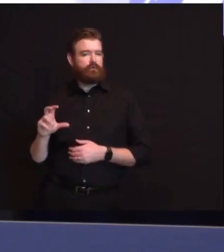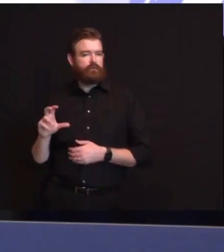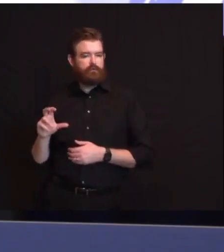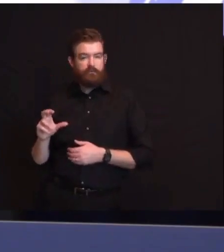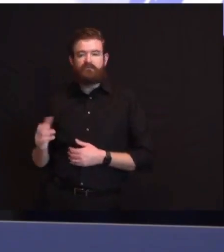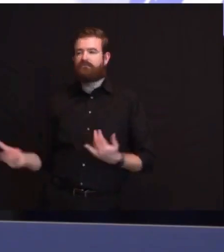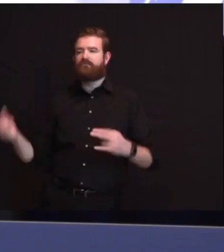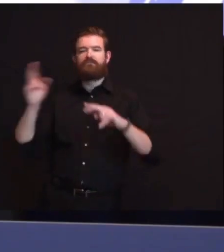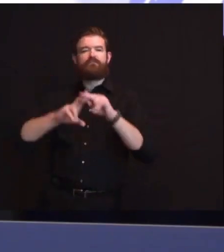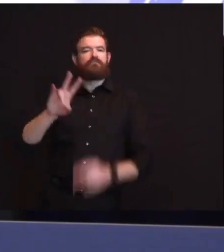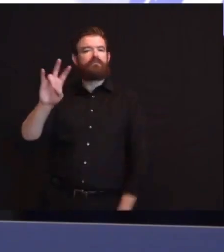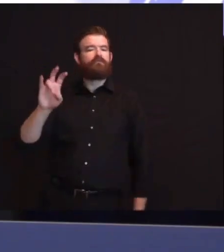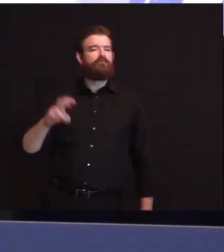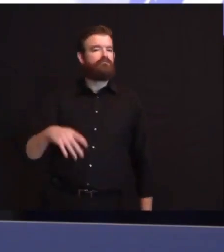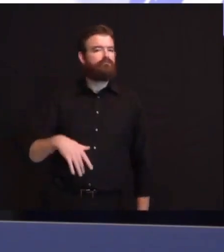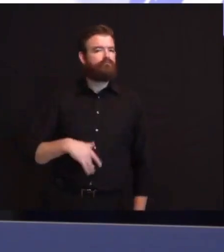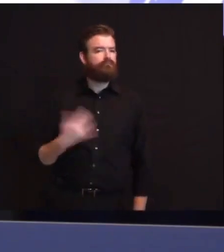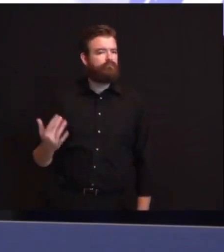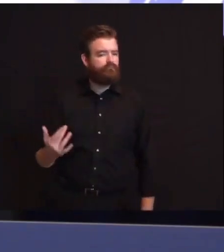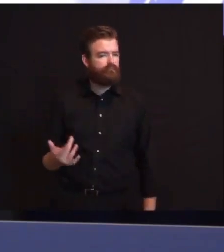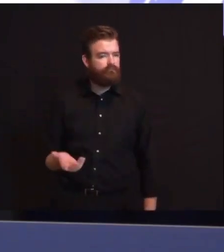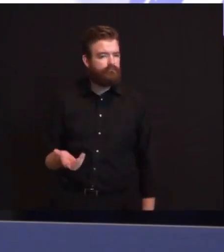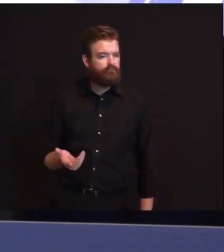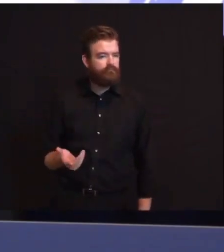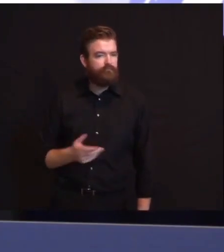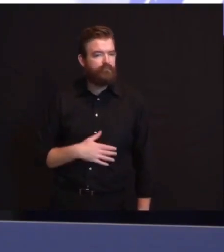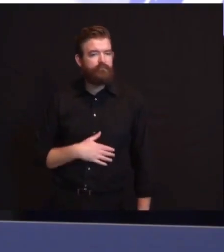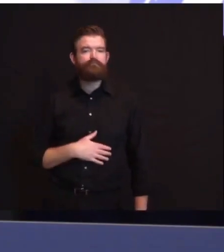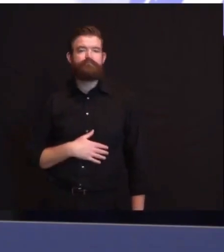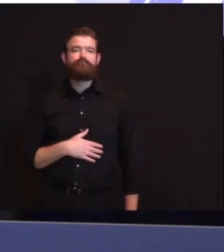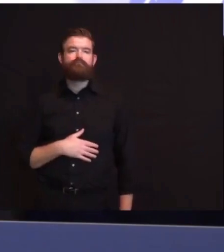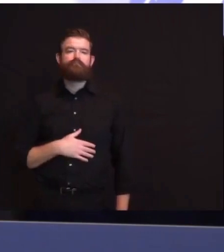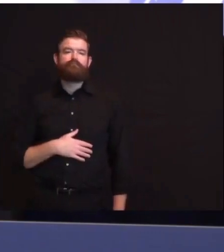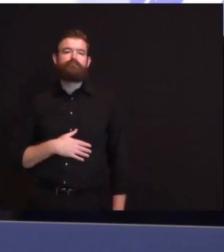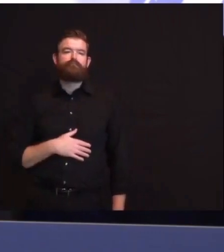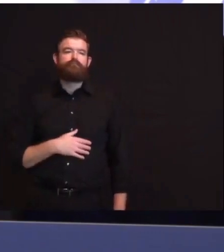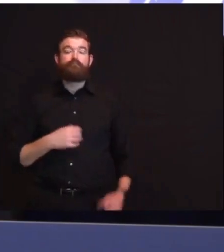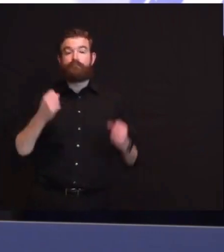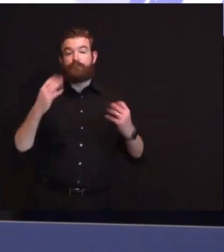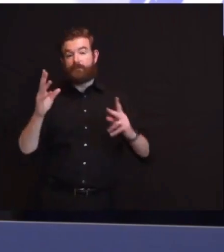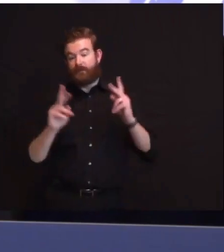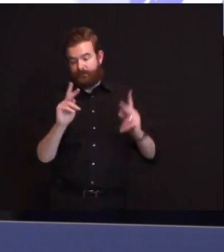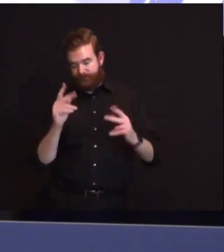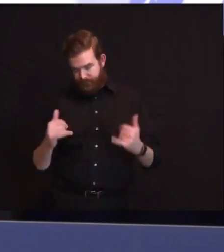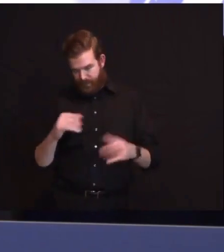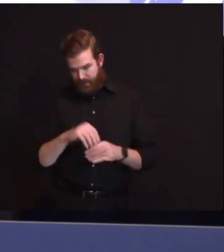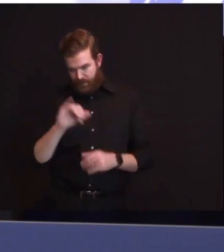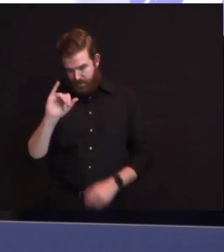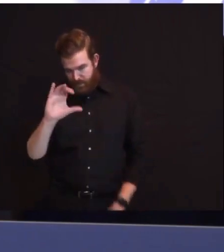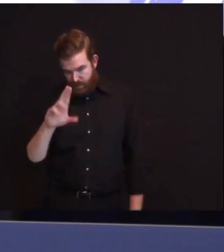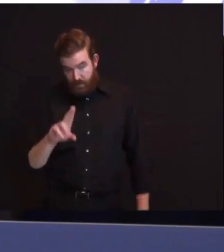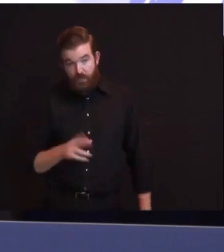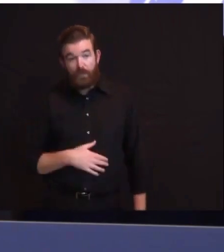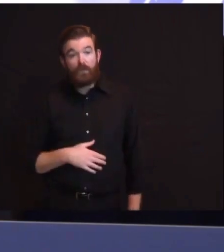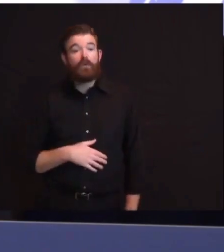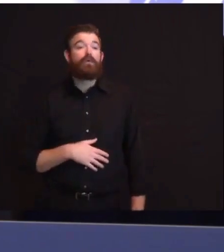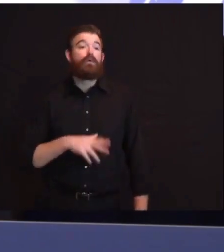are 178 individuals in critical care. 34% of the critical care patients are on